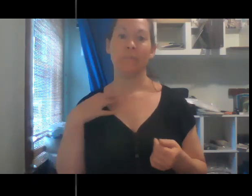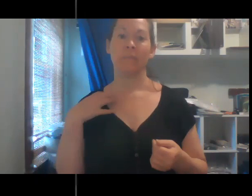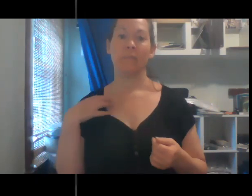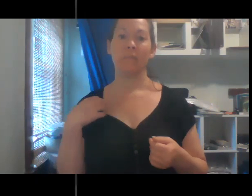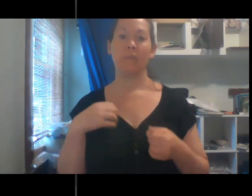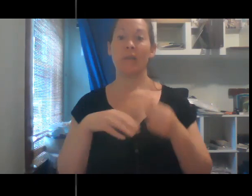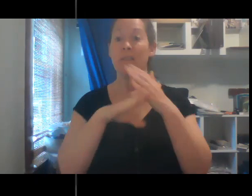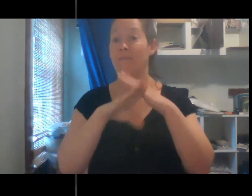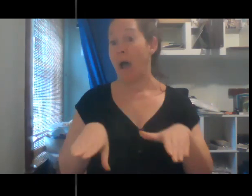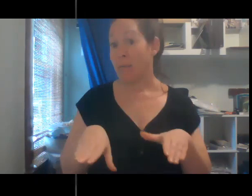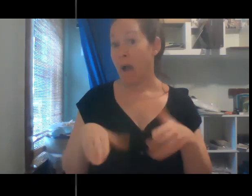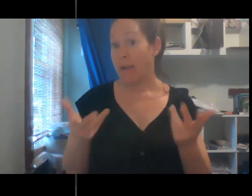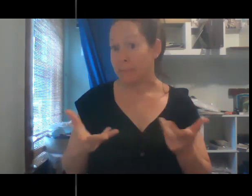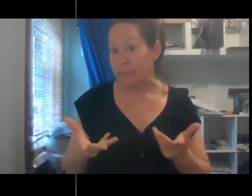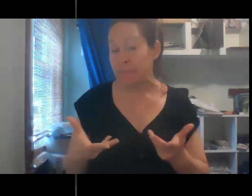by